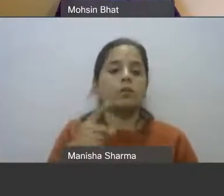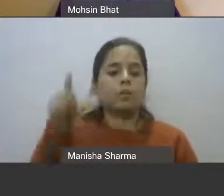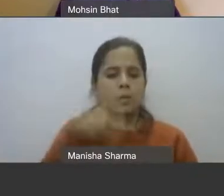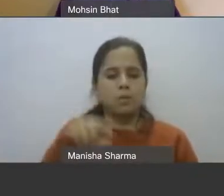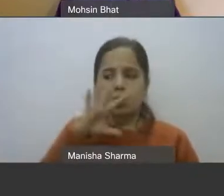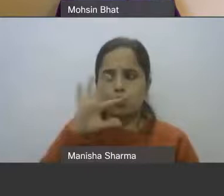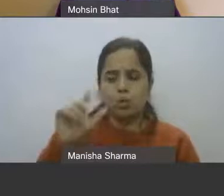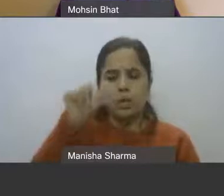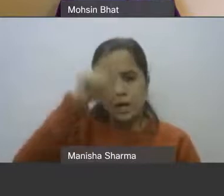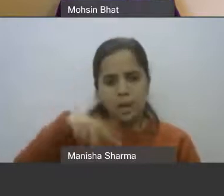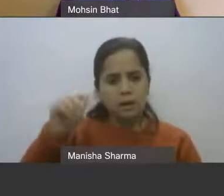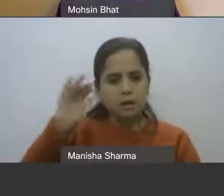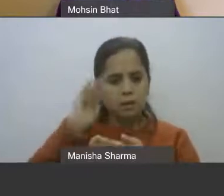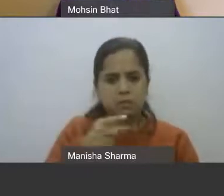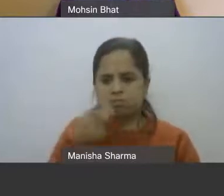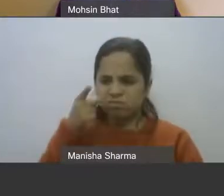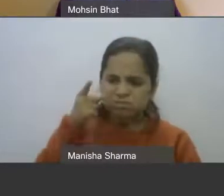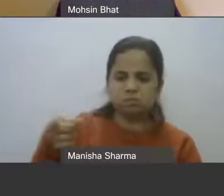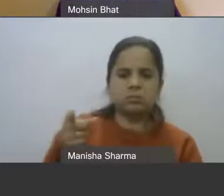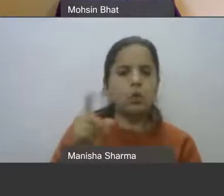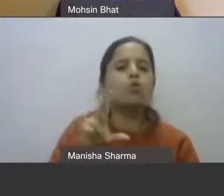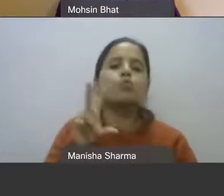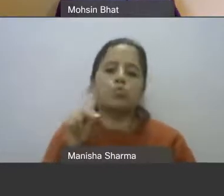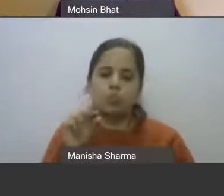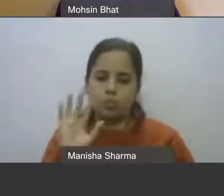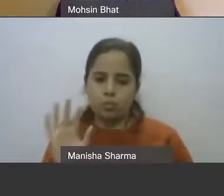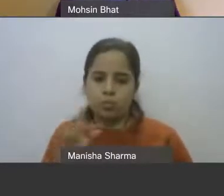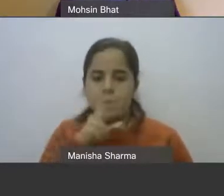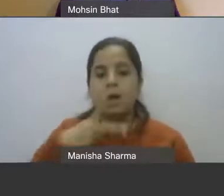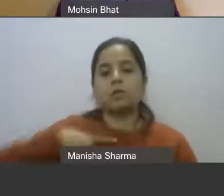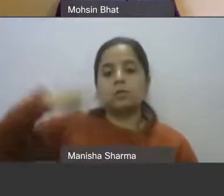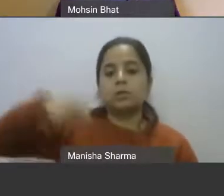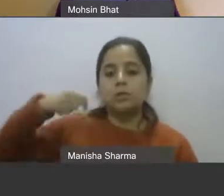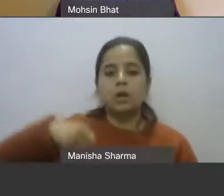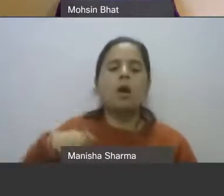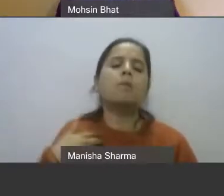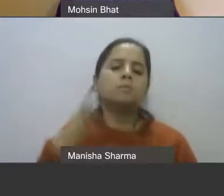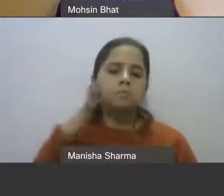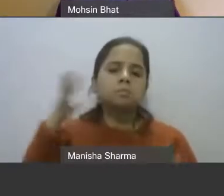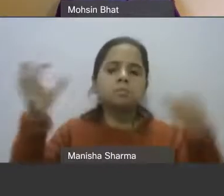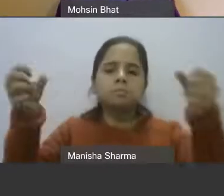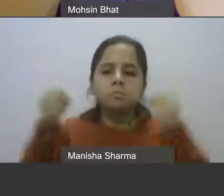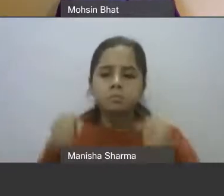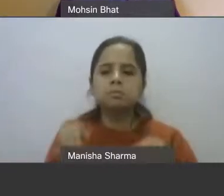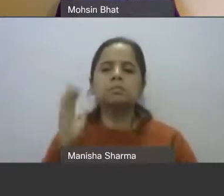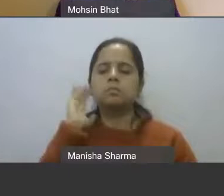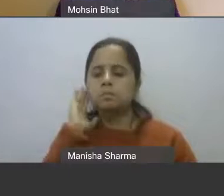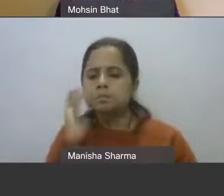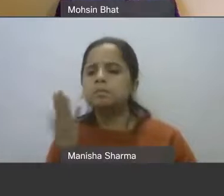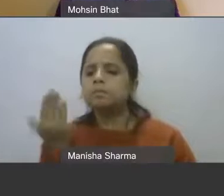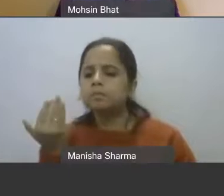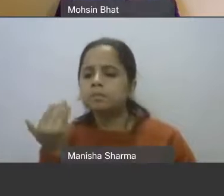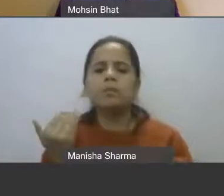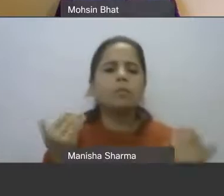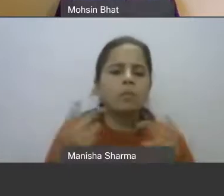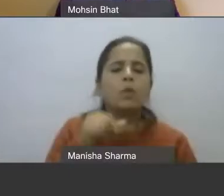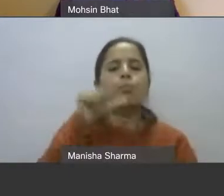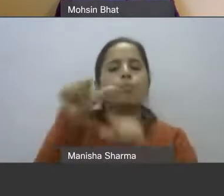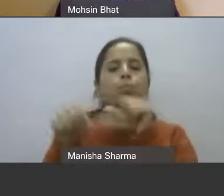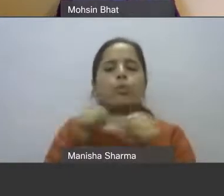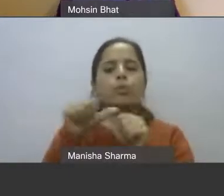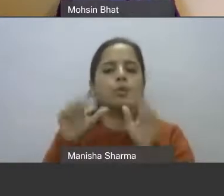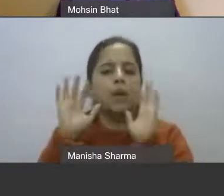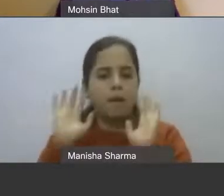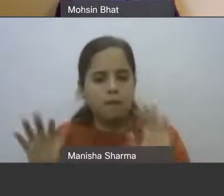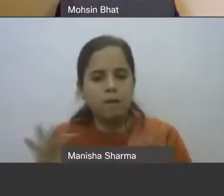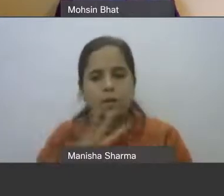of India should not be targeted or harassed. So there should be judges who hear these matters, there should be due process protection, procedure should be there